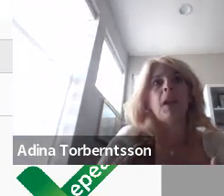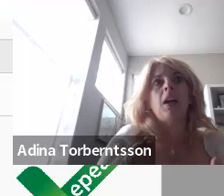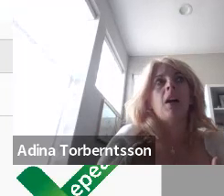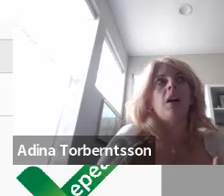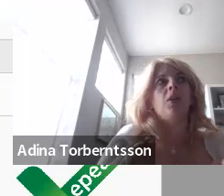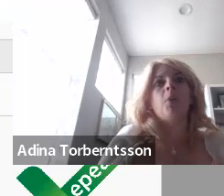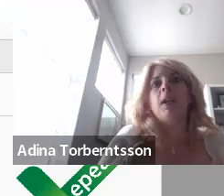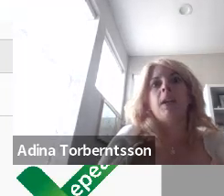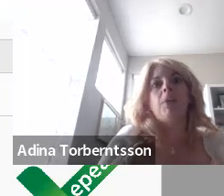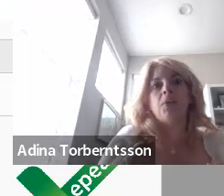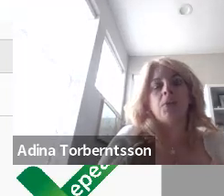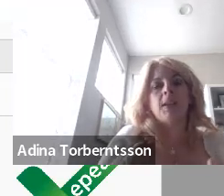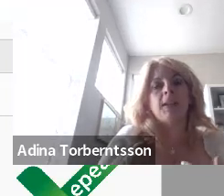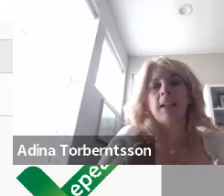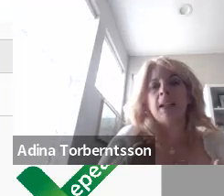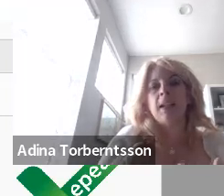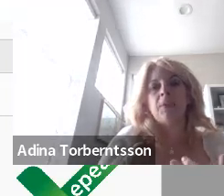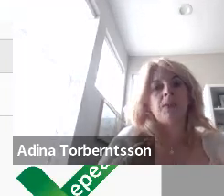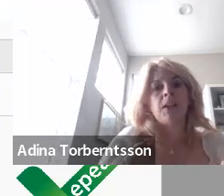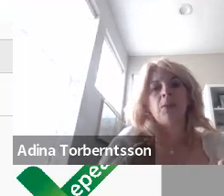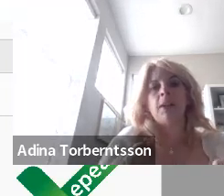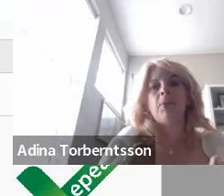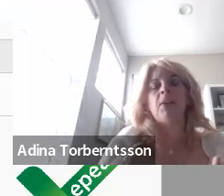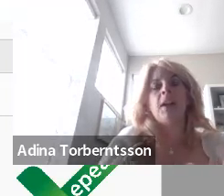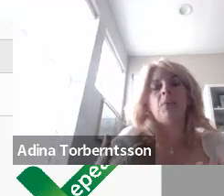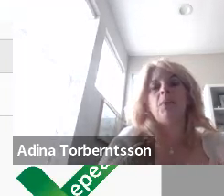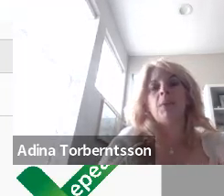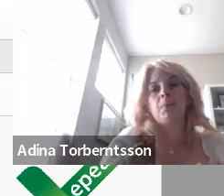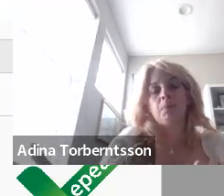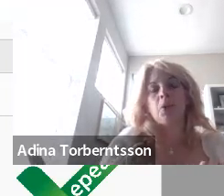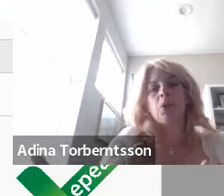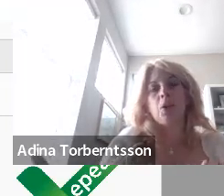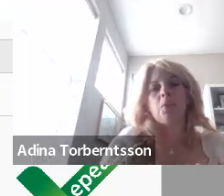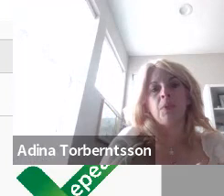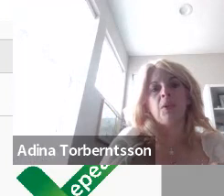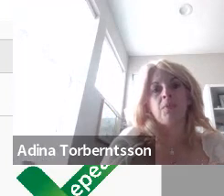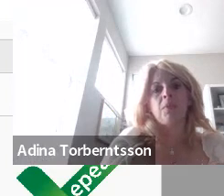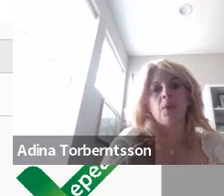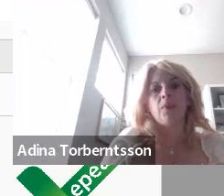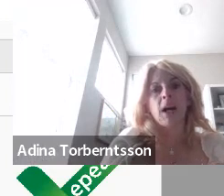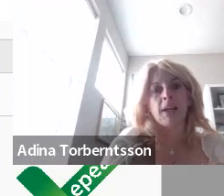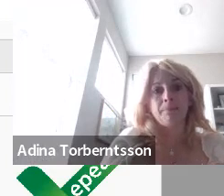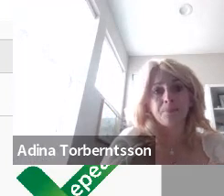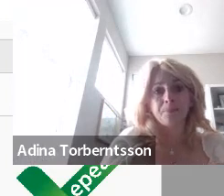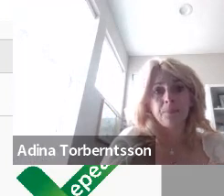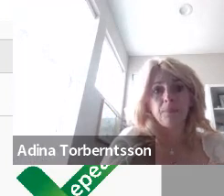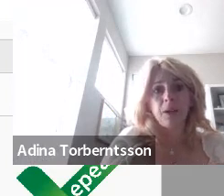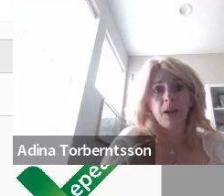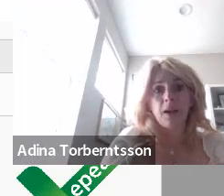at carpeting and upholstery to see if there's an eco label. And then when we procure, you know,